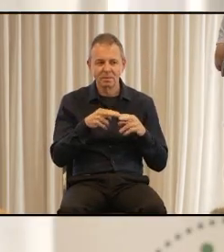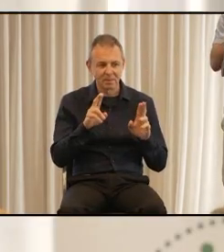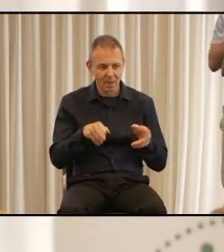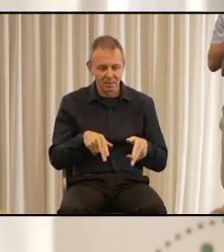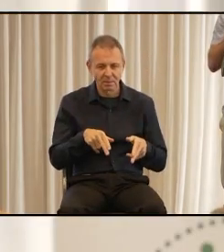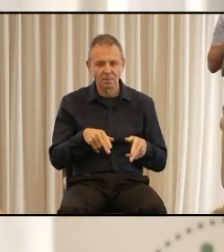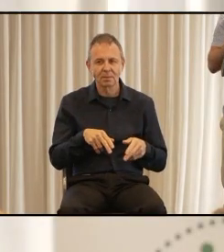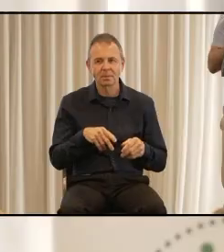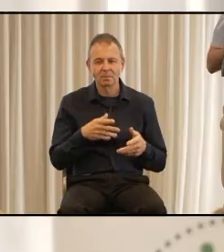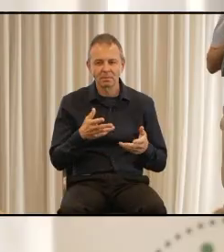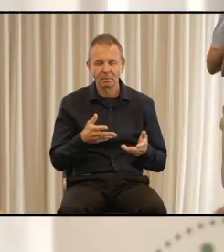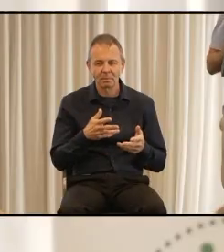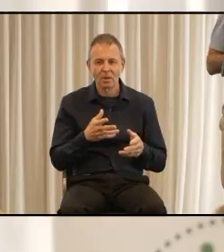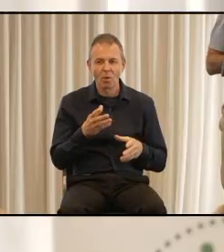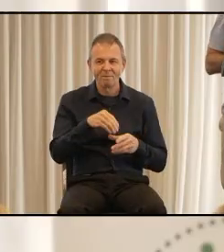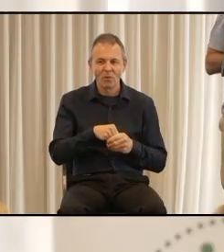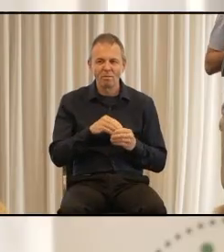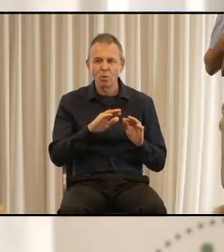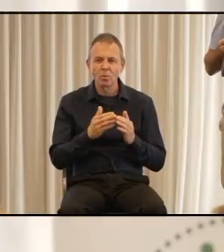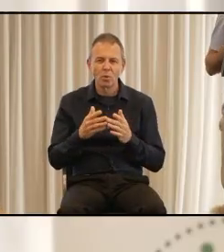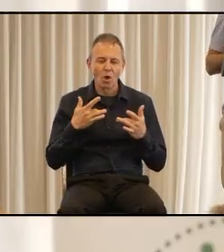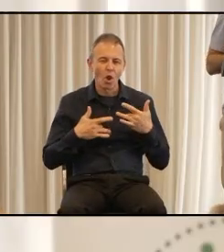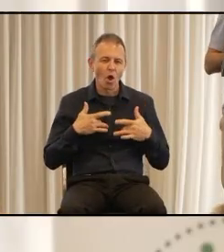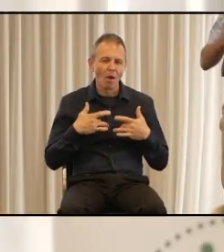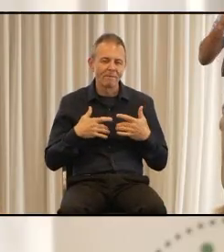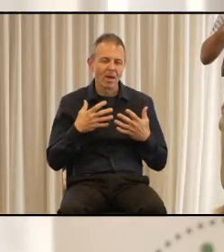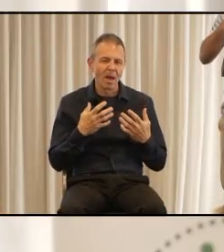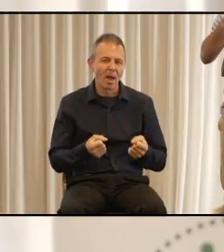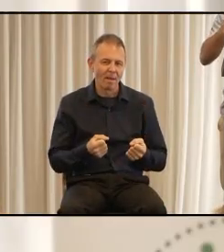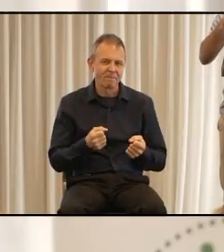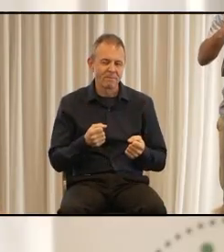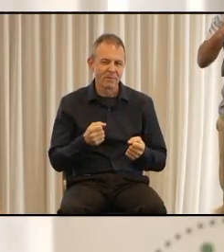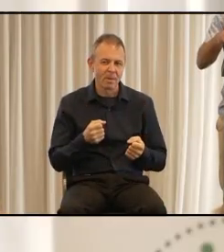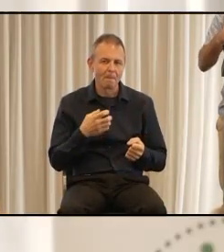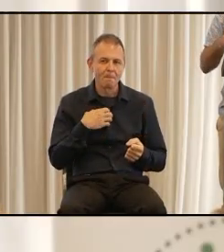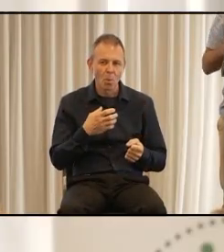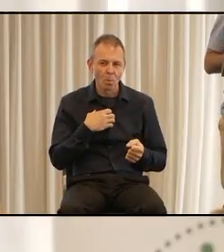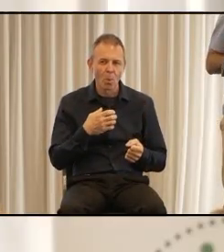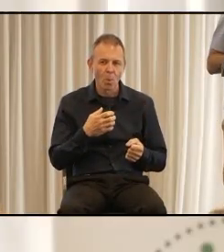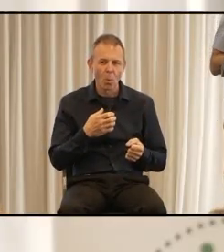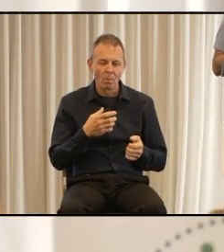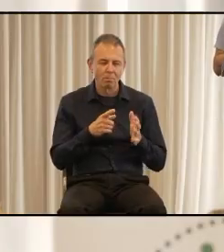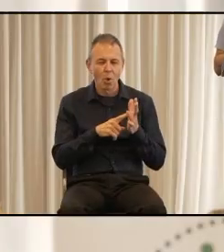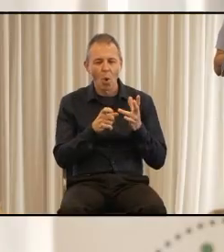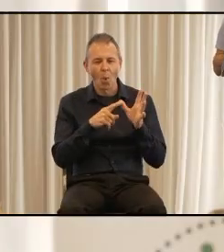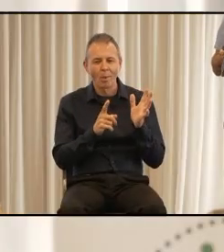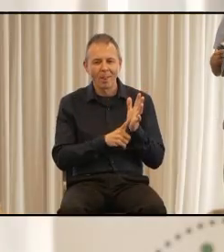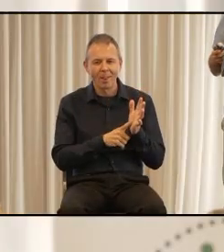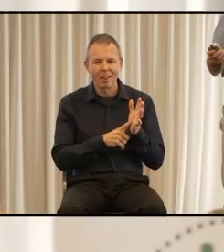that being involved in community life also has this element of creating more of a local economy.